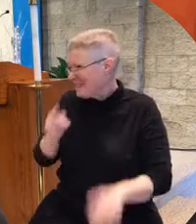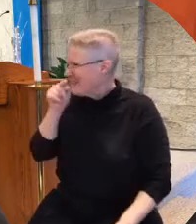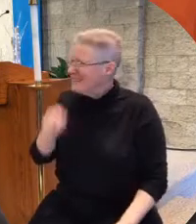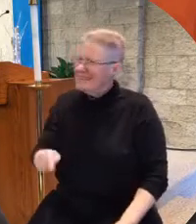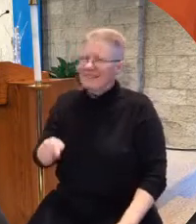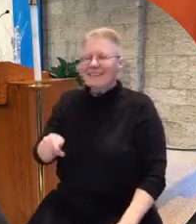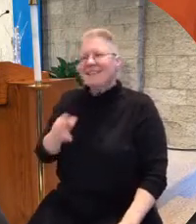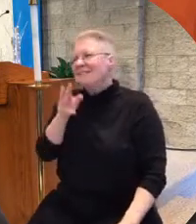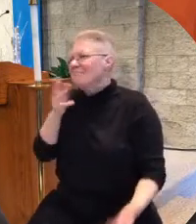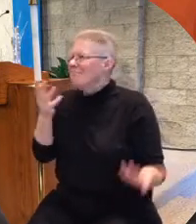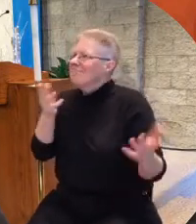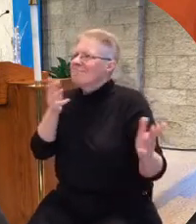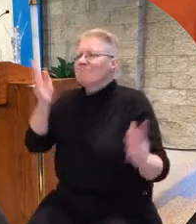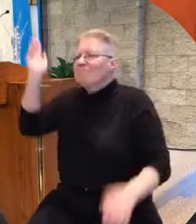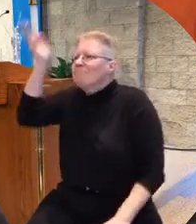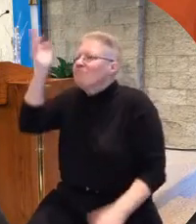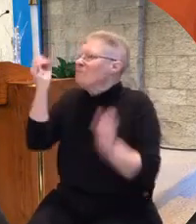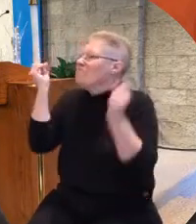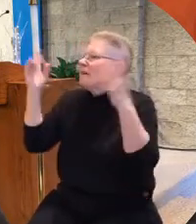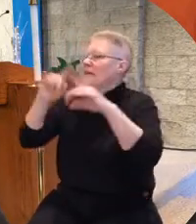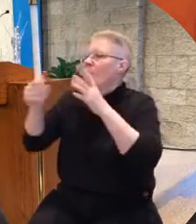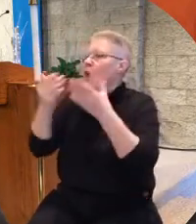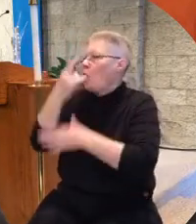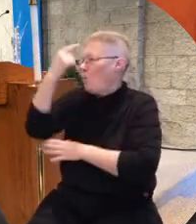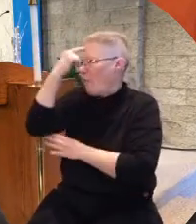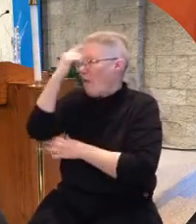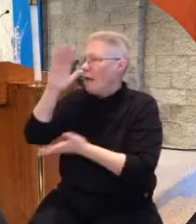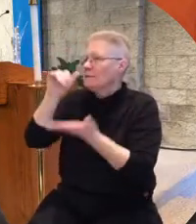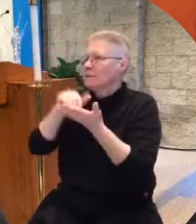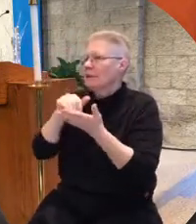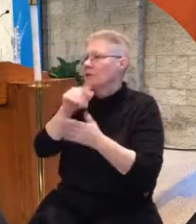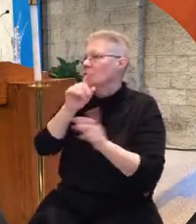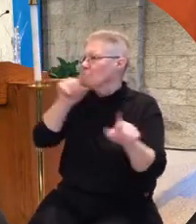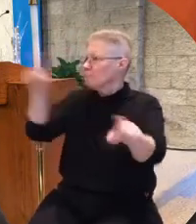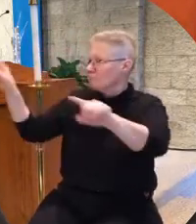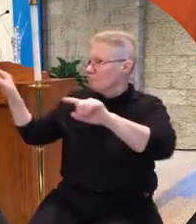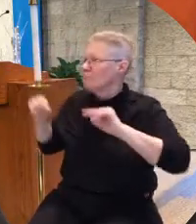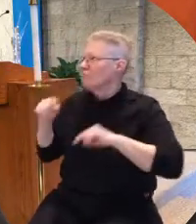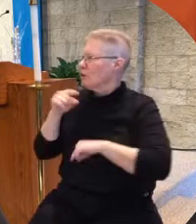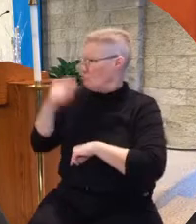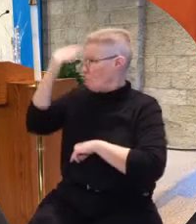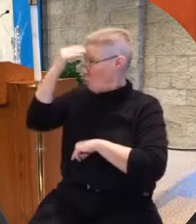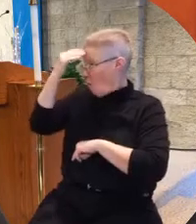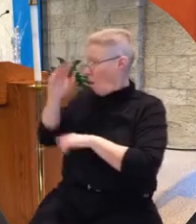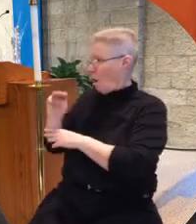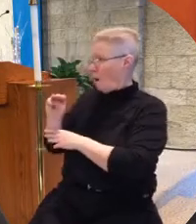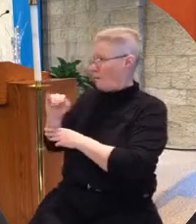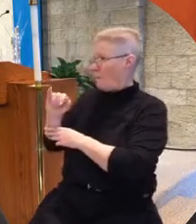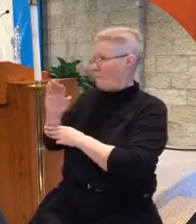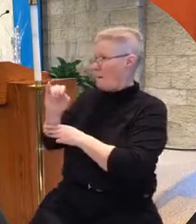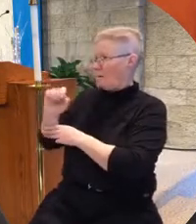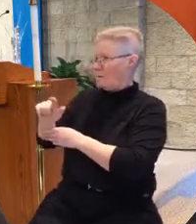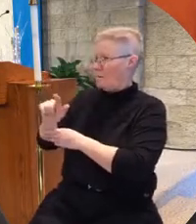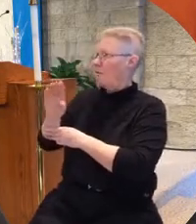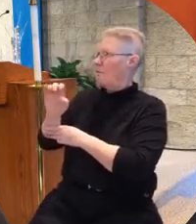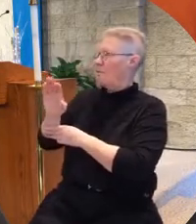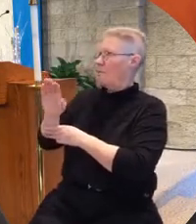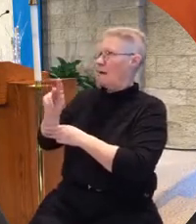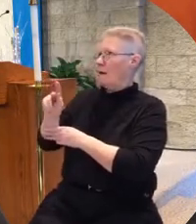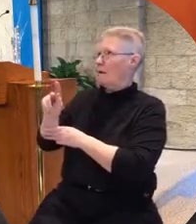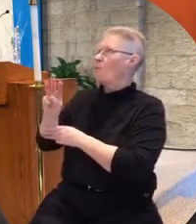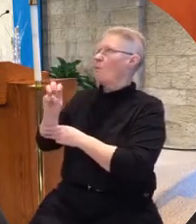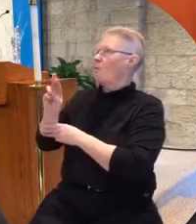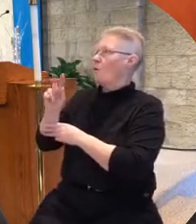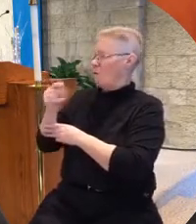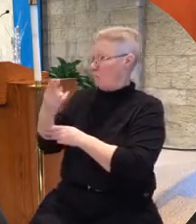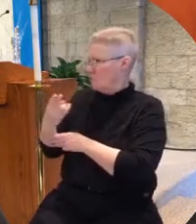Thought centers. She's well-known in the Michael Beckwith's community of Agape, and we are truly blessed not